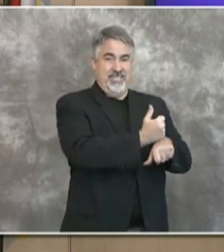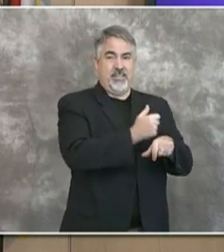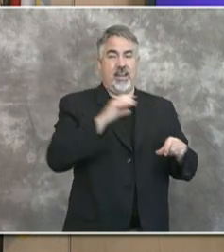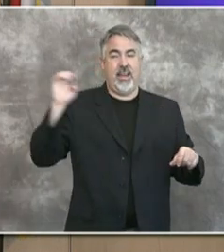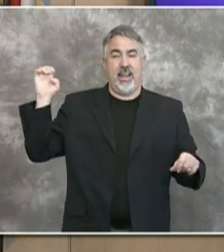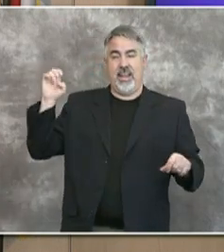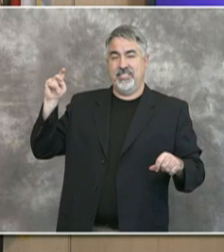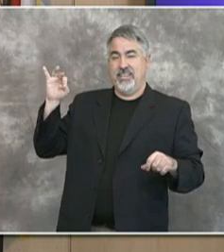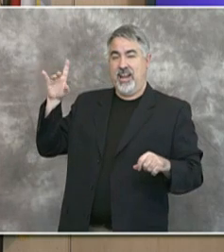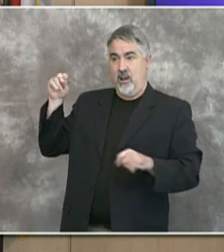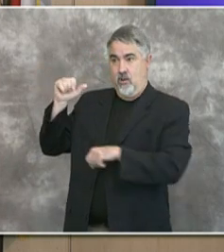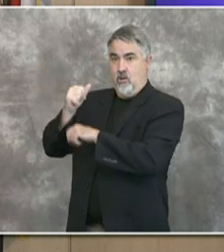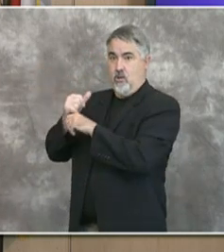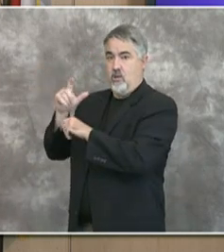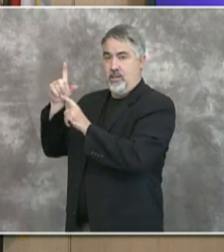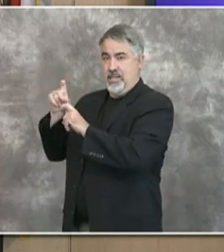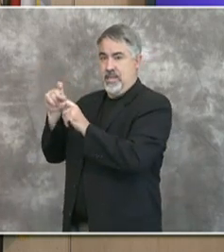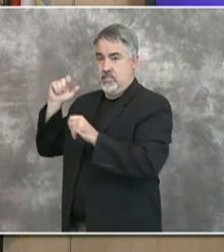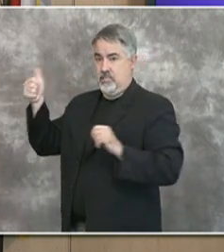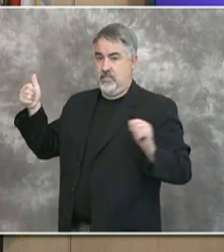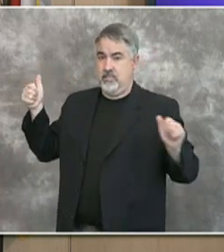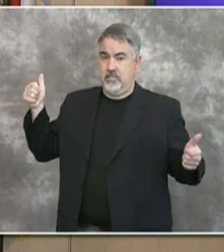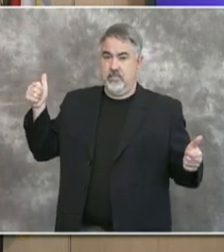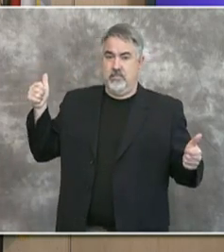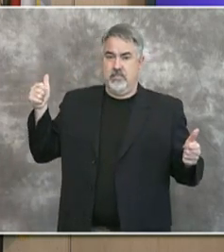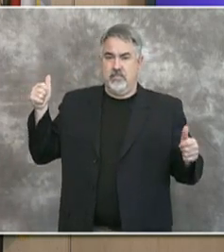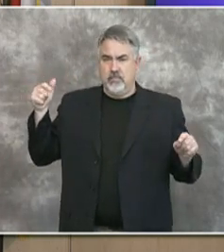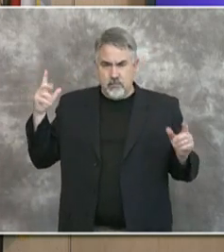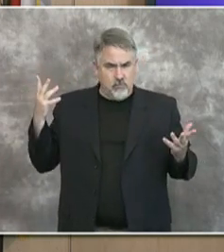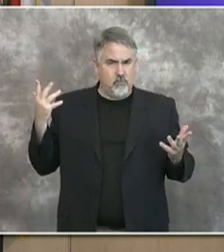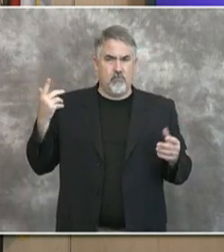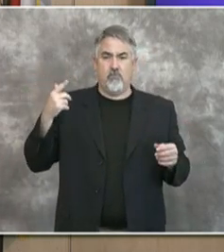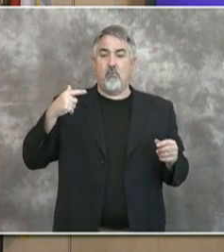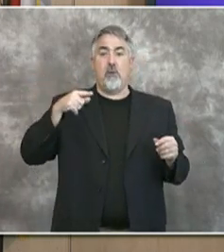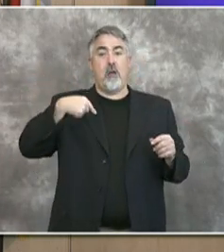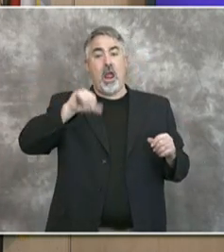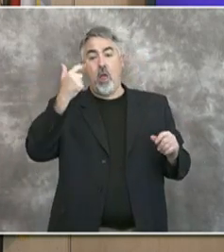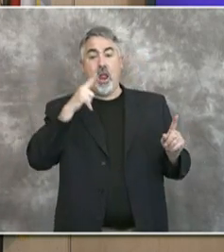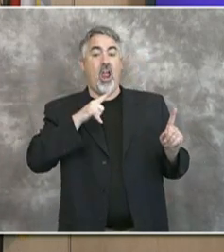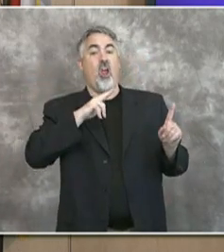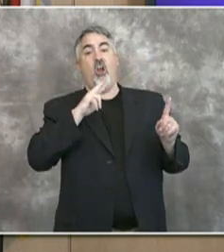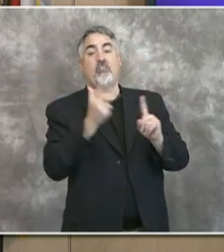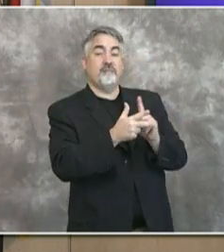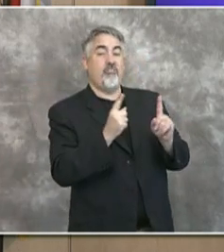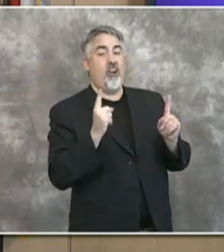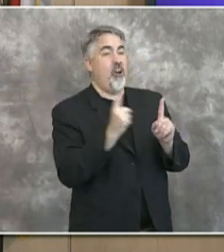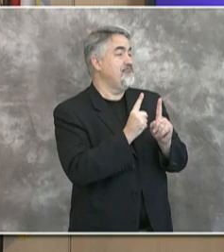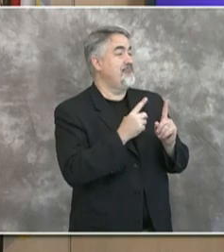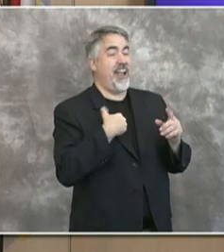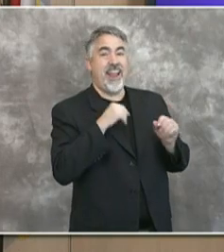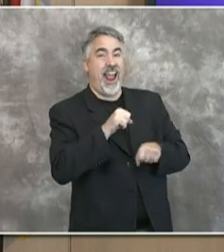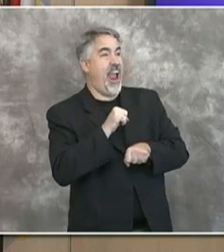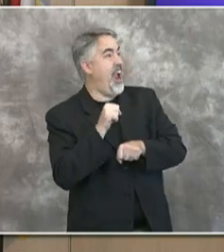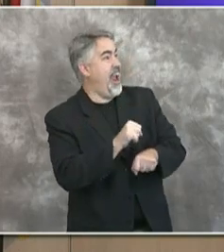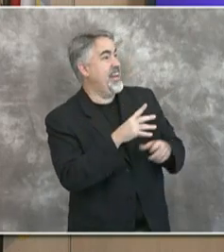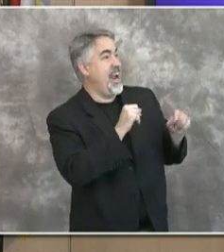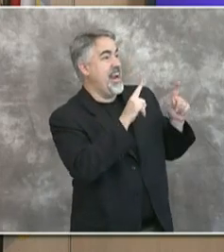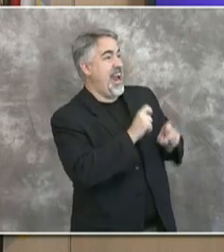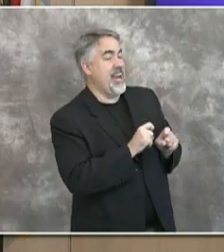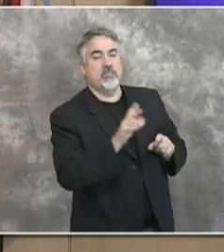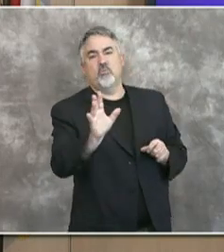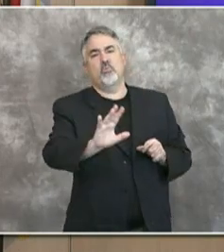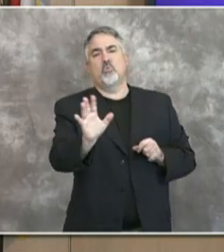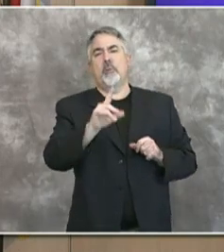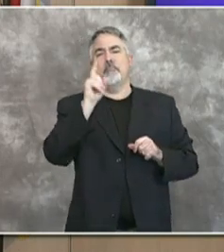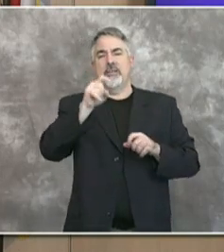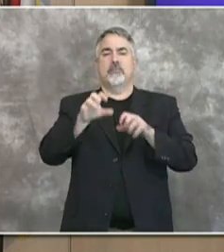not sites where just anyone can drive up or walk up to take a test. Testing is by appointment only, and for people who have